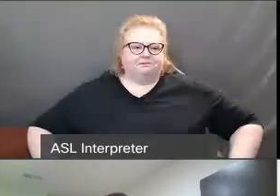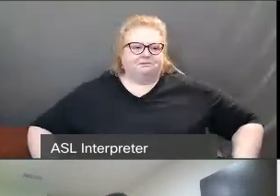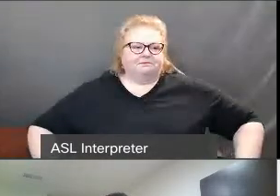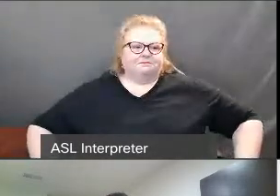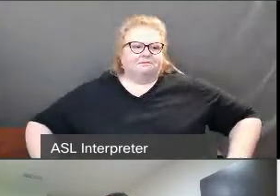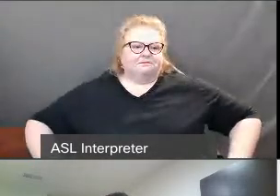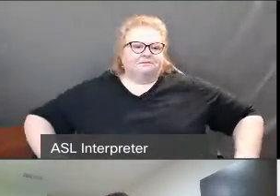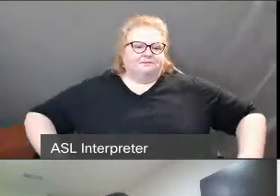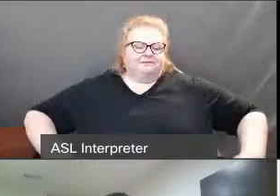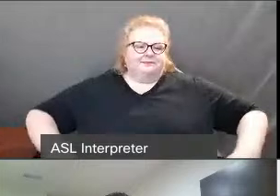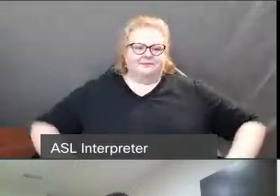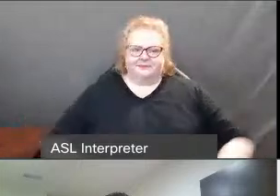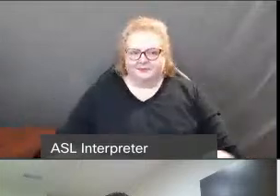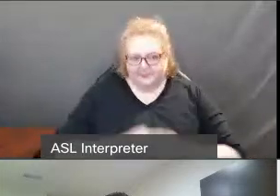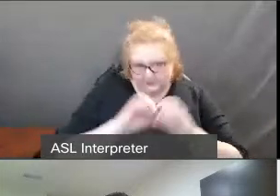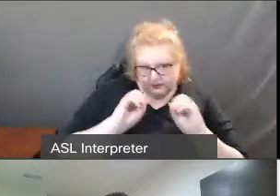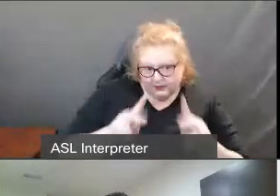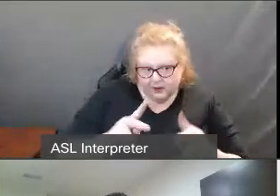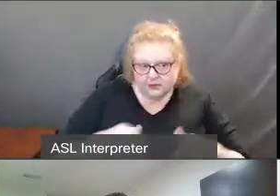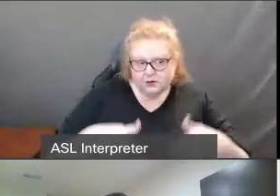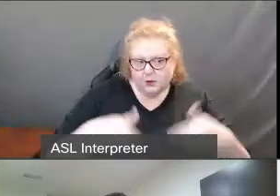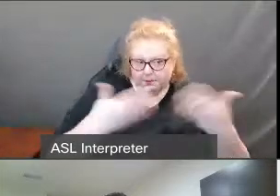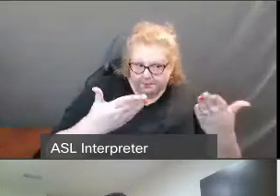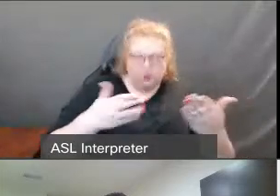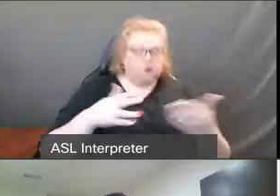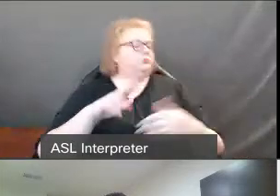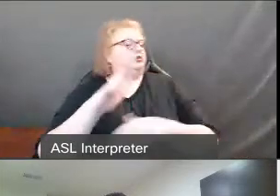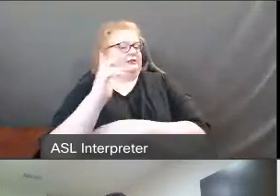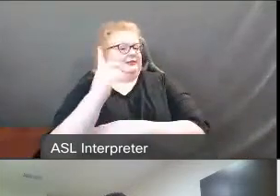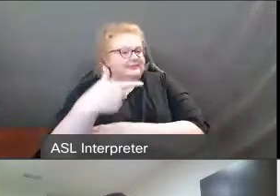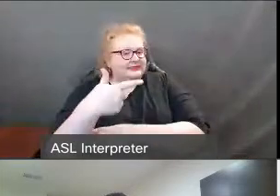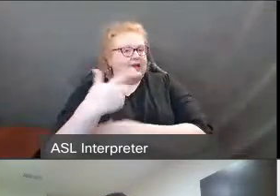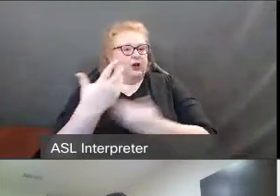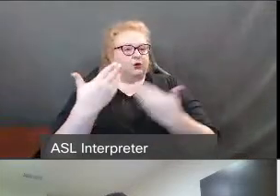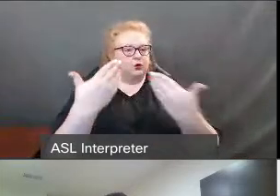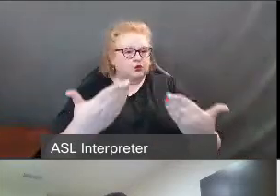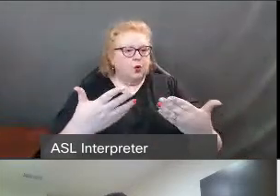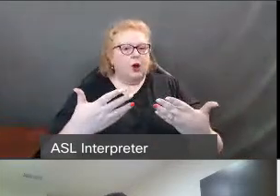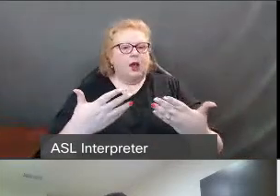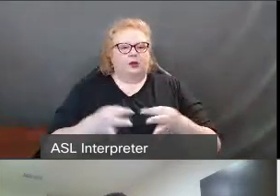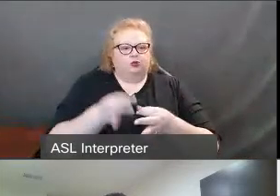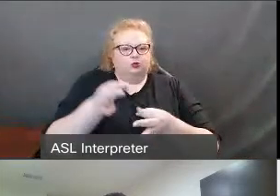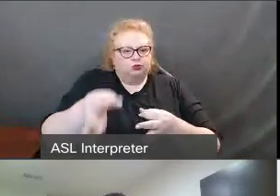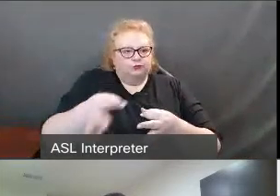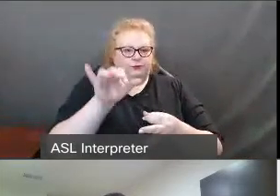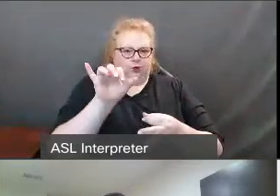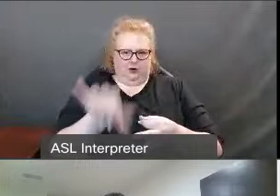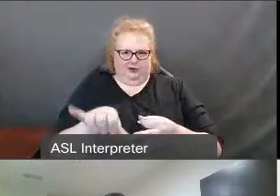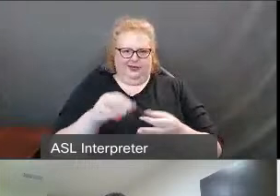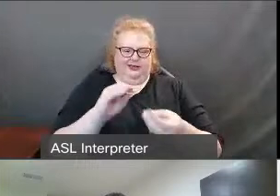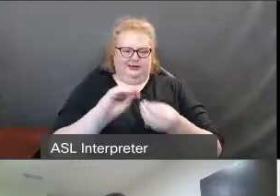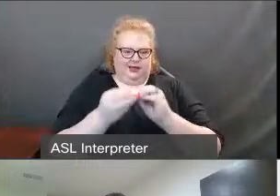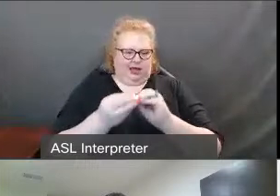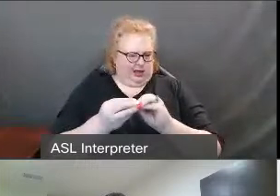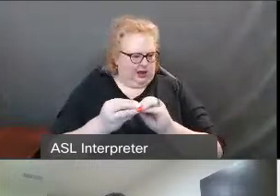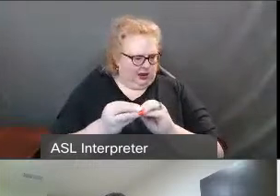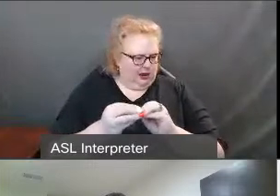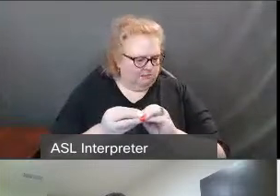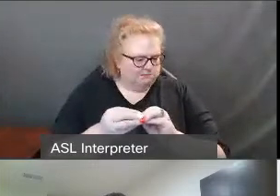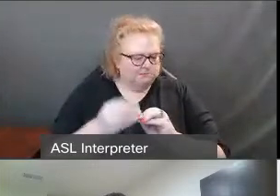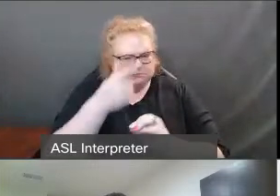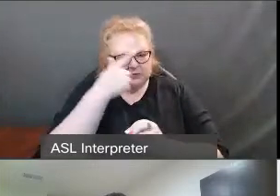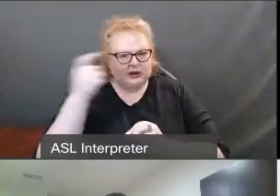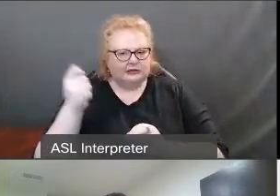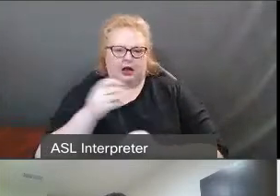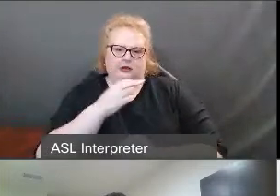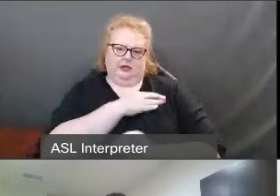Okay, so we've got a motion and a second to go ahead and vote to defer this item because the applicant is not present. Mr.